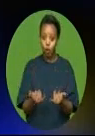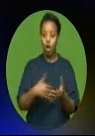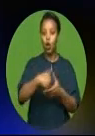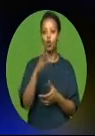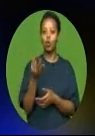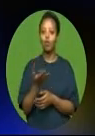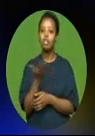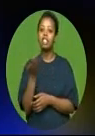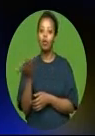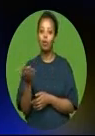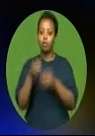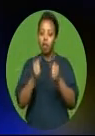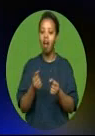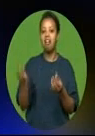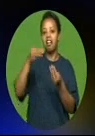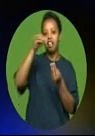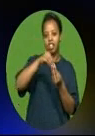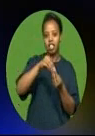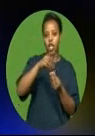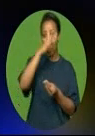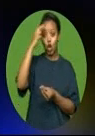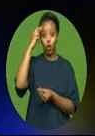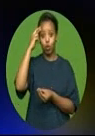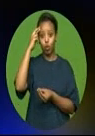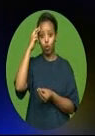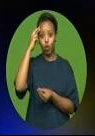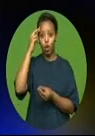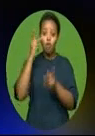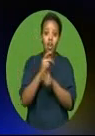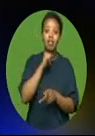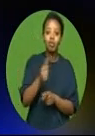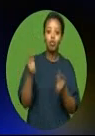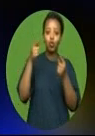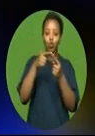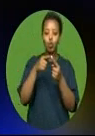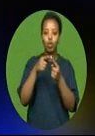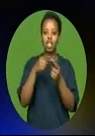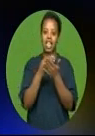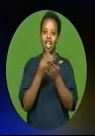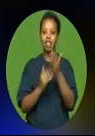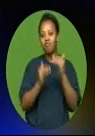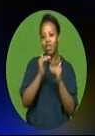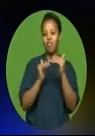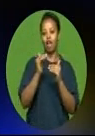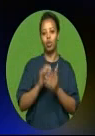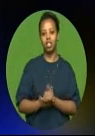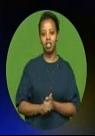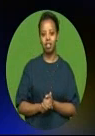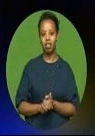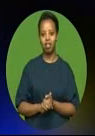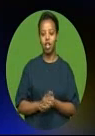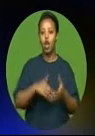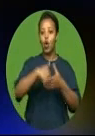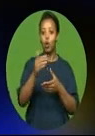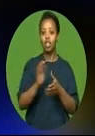cost of the goods can increase due to vulnerability to currency fluctuations.